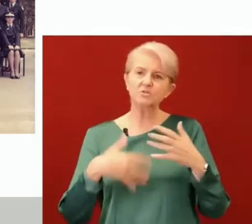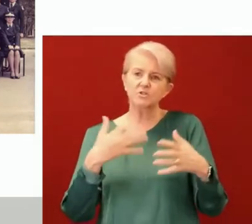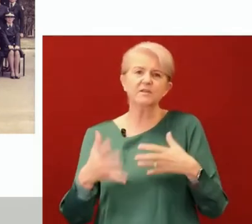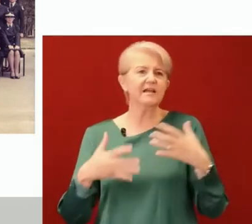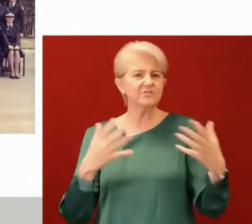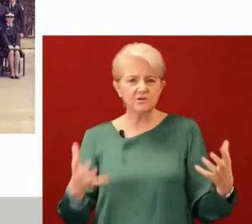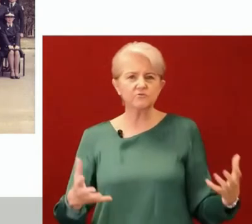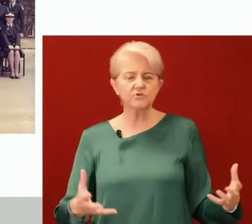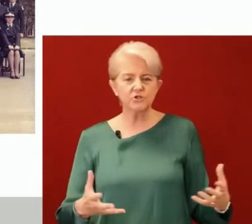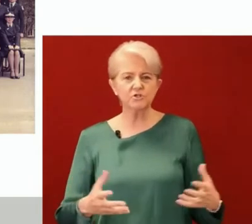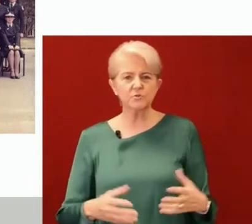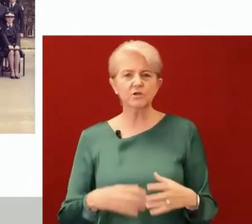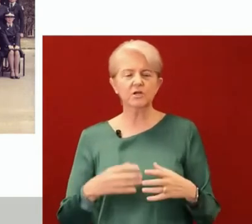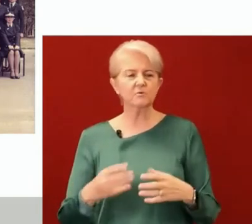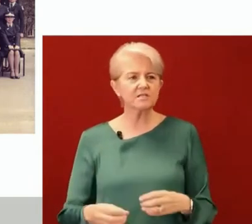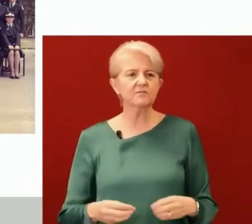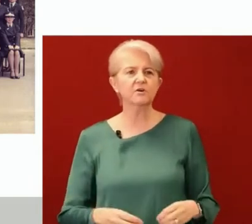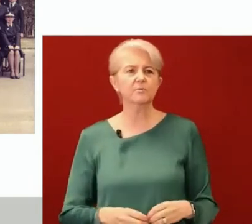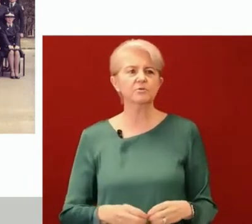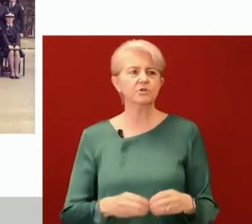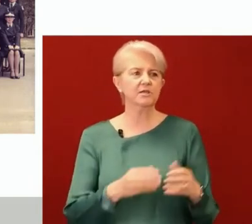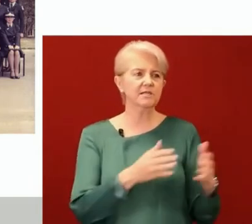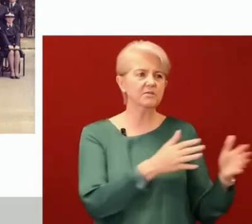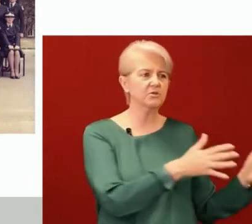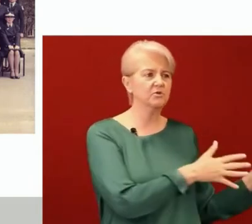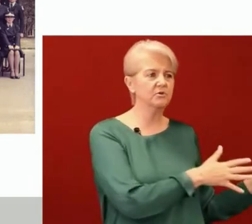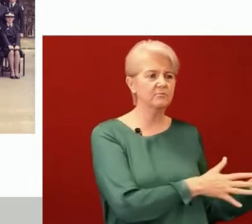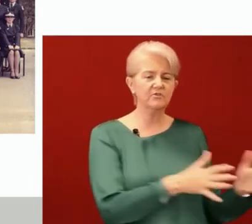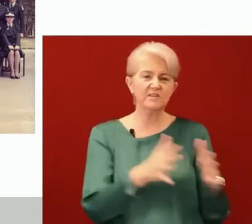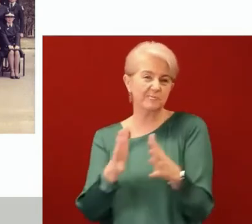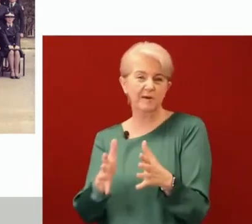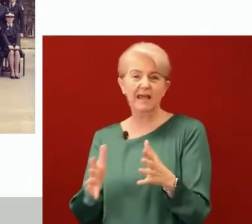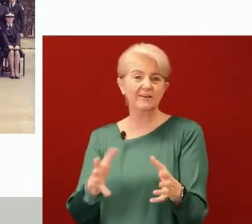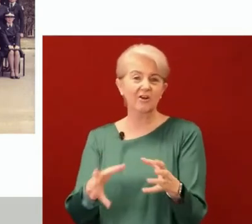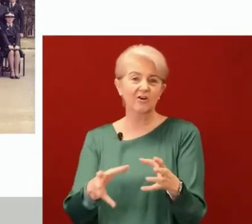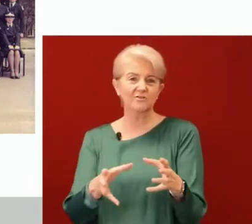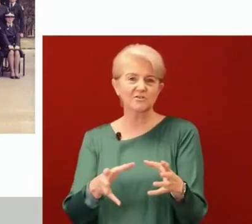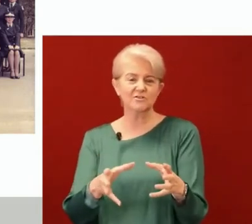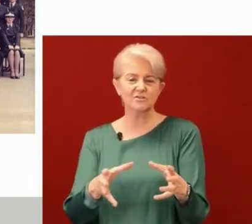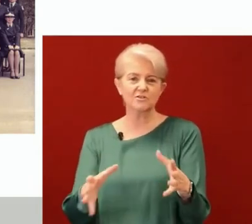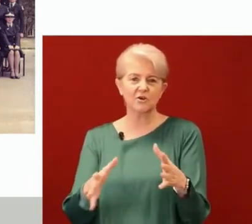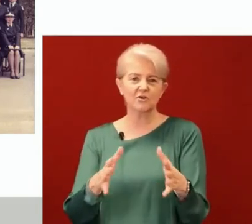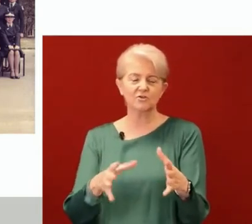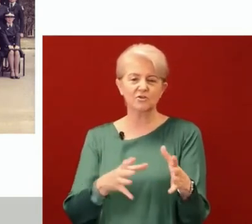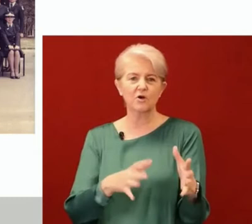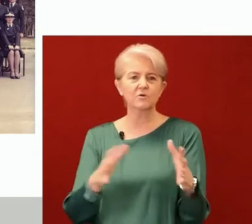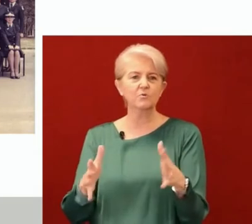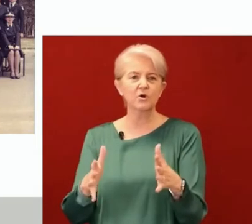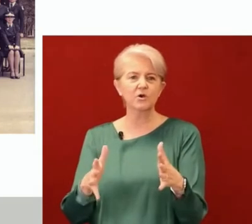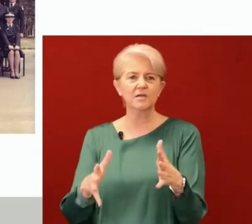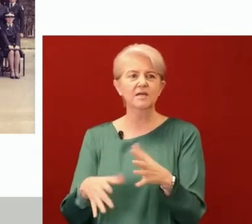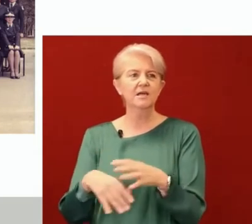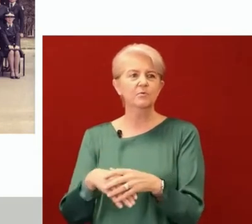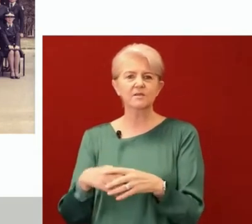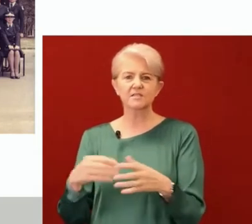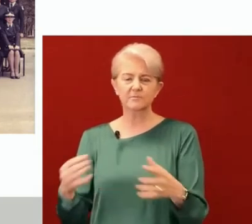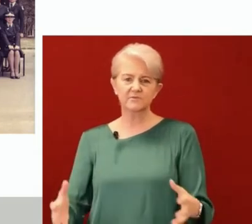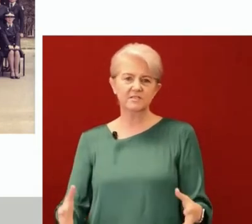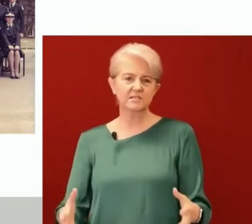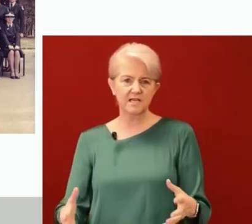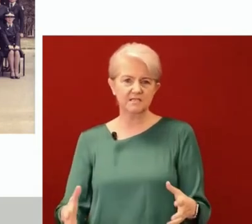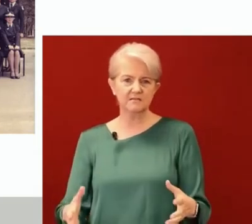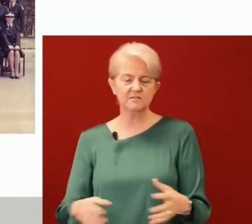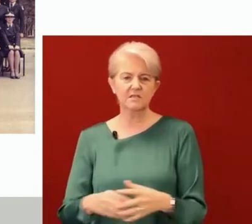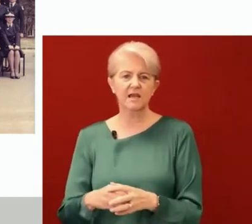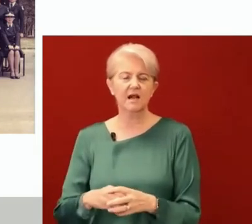But I was doing that general duties work, and I was given an opportunity to move into plain clothes, so to go and work with some of